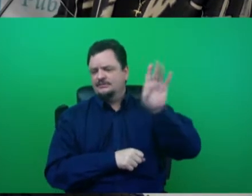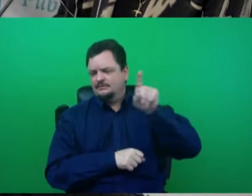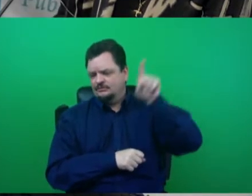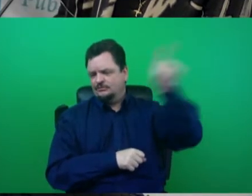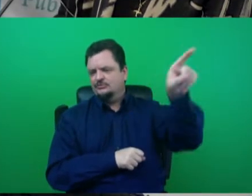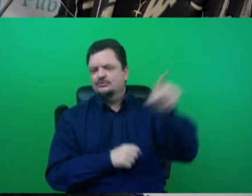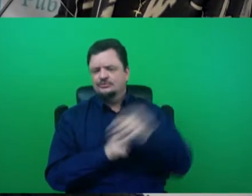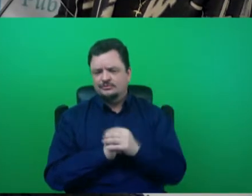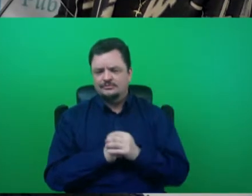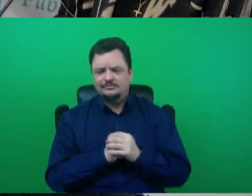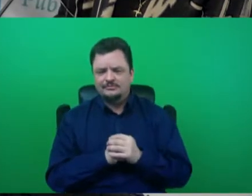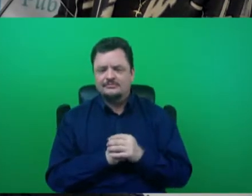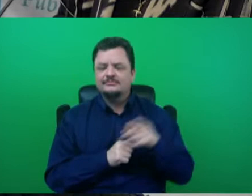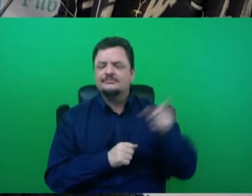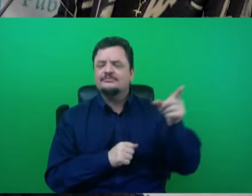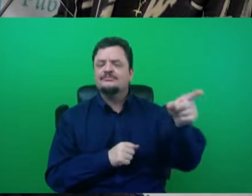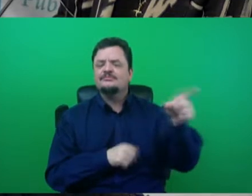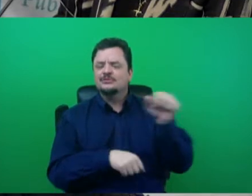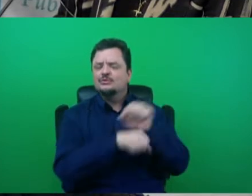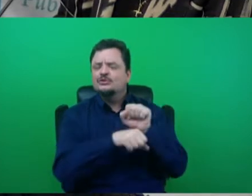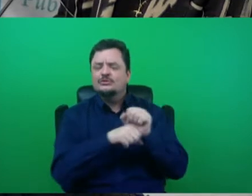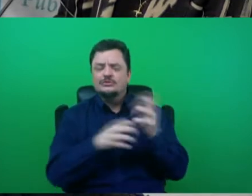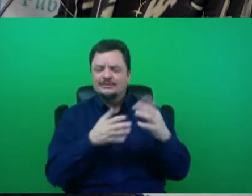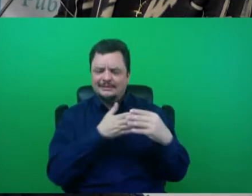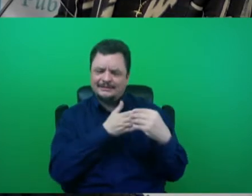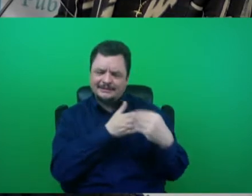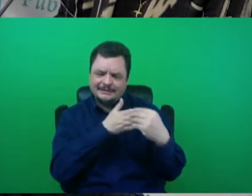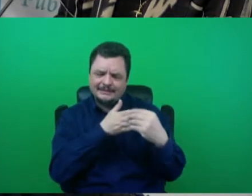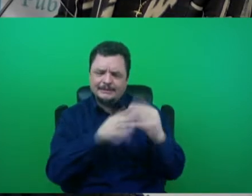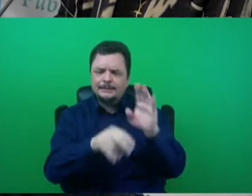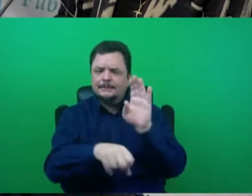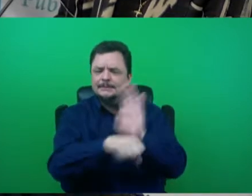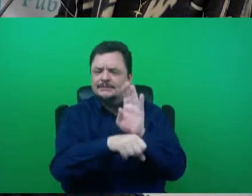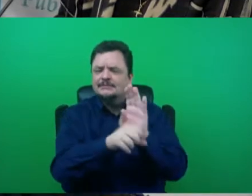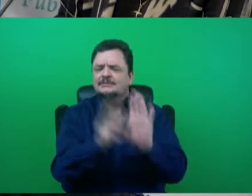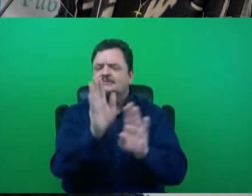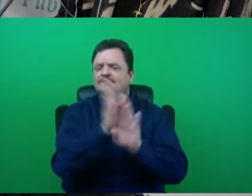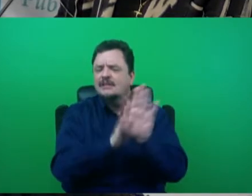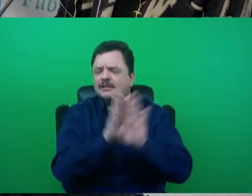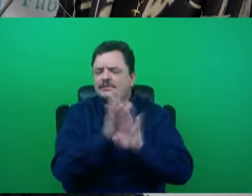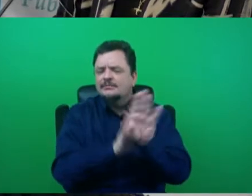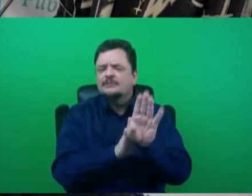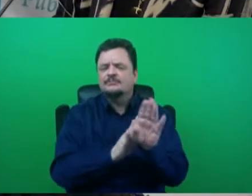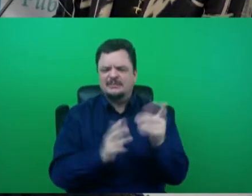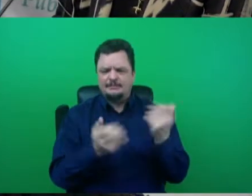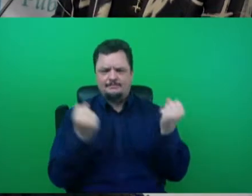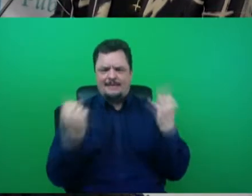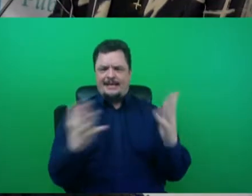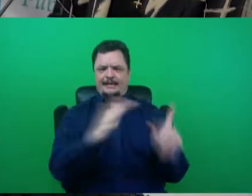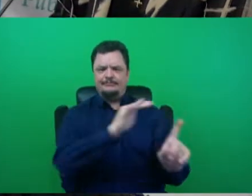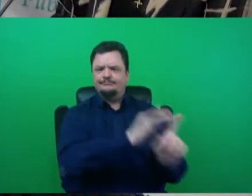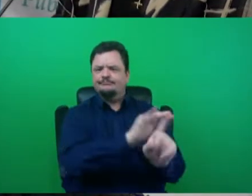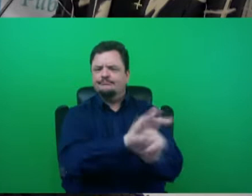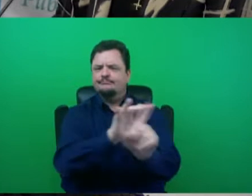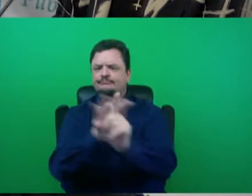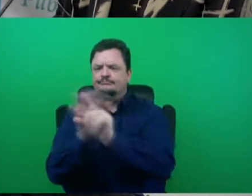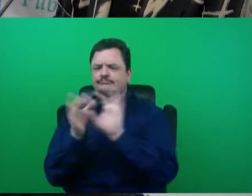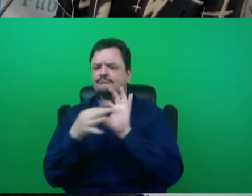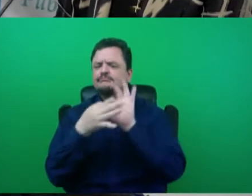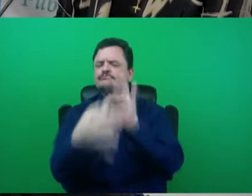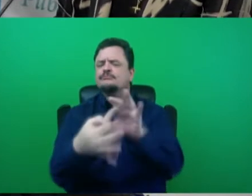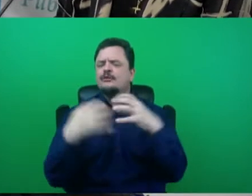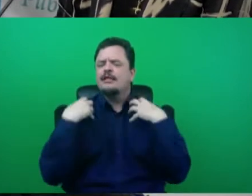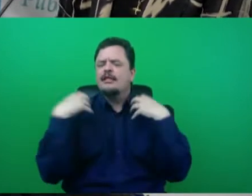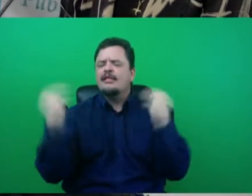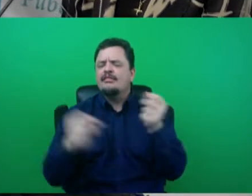for emerging healthcare leaders. And personally, what I wanted to say is that you have been a very strong voice